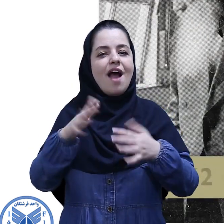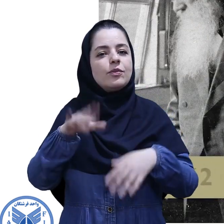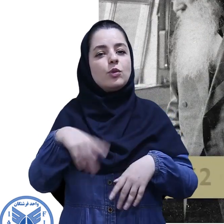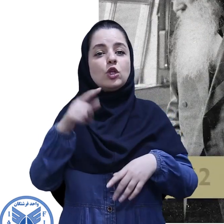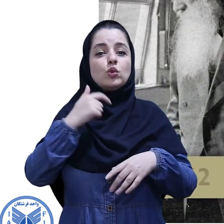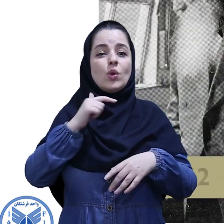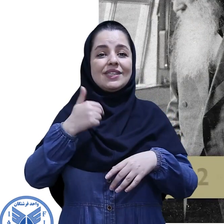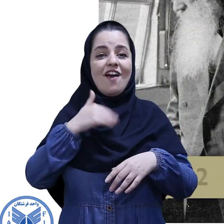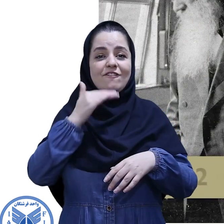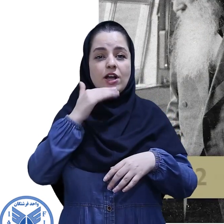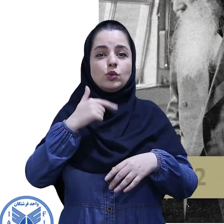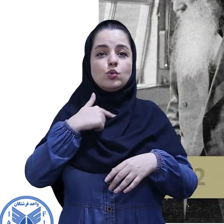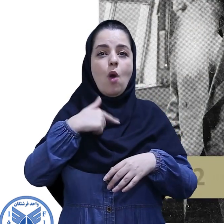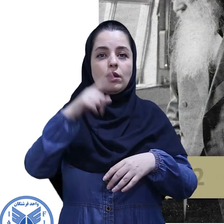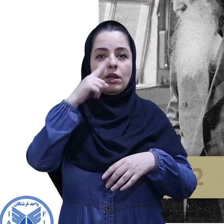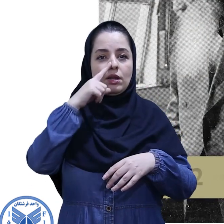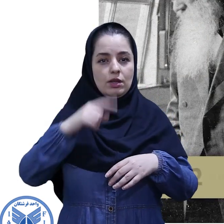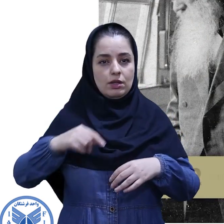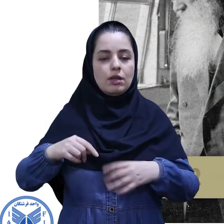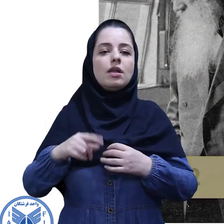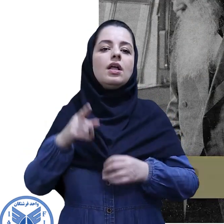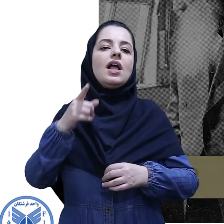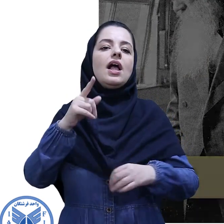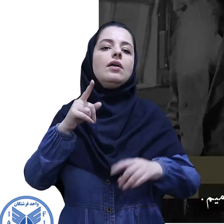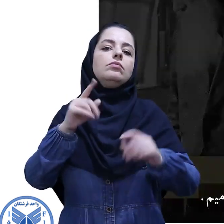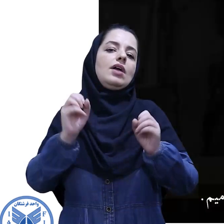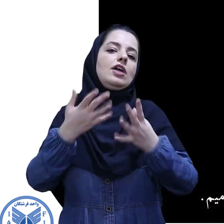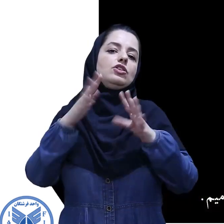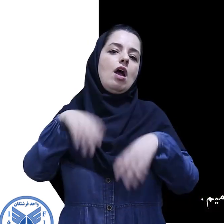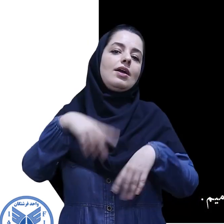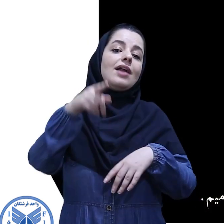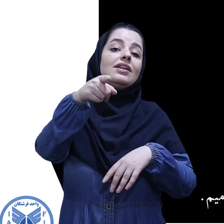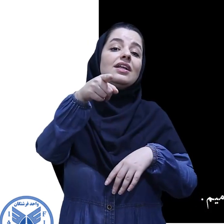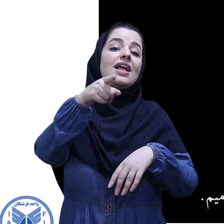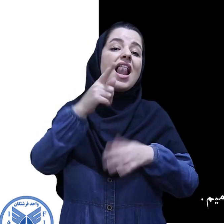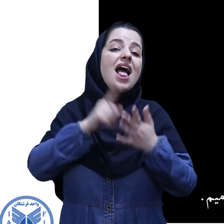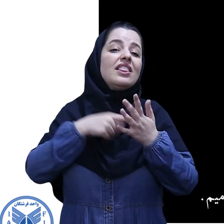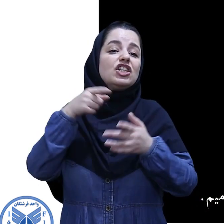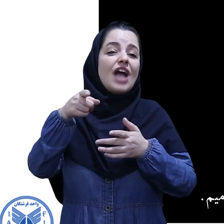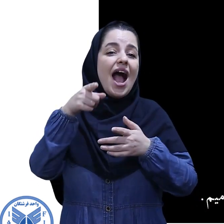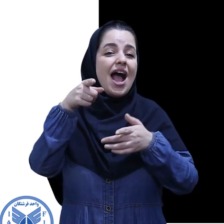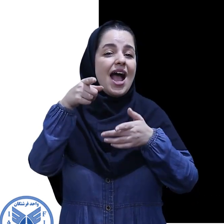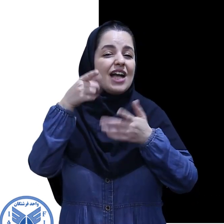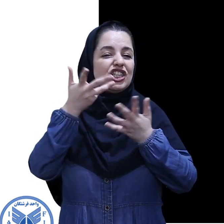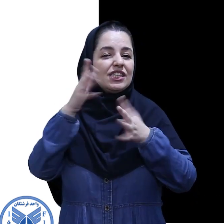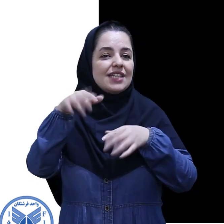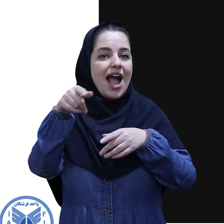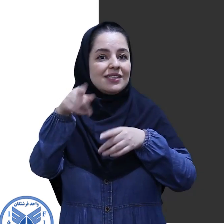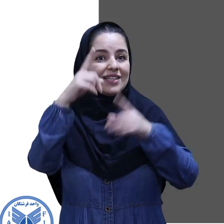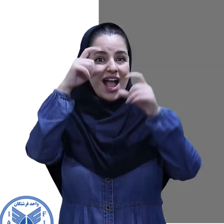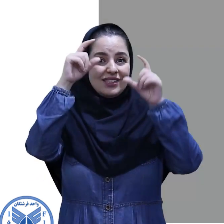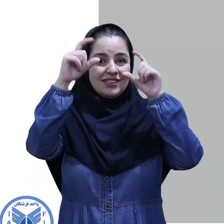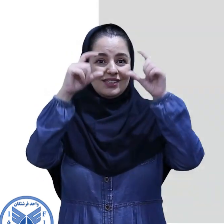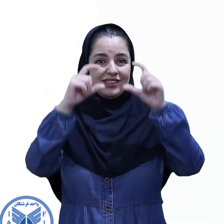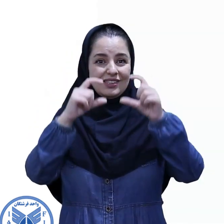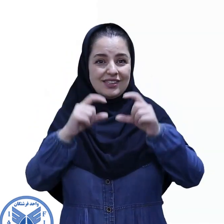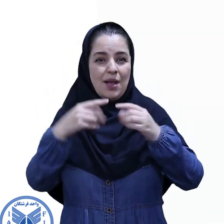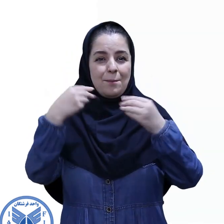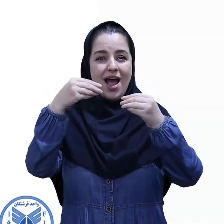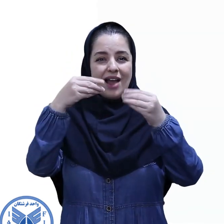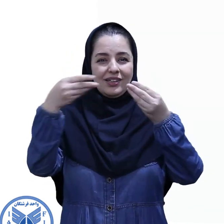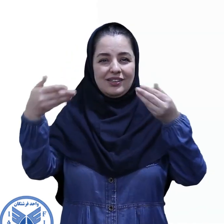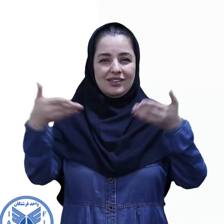done by Joseph Swan that results in this process we now call carbon printing. It's essentially